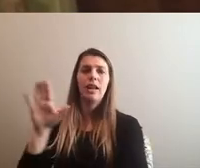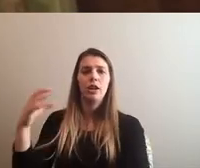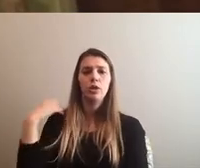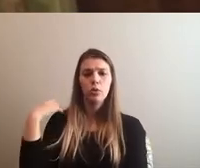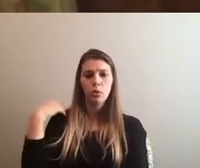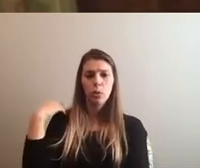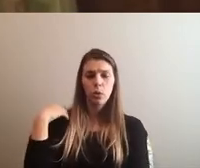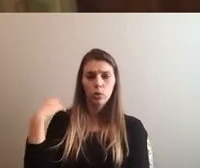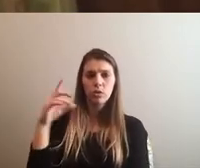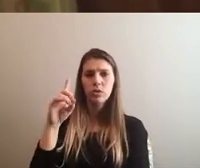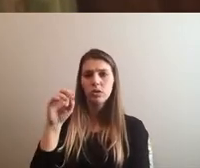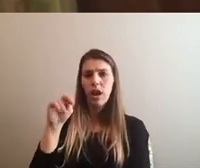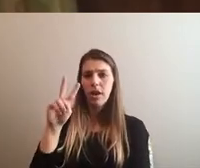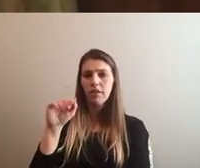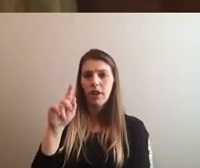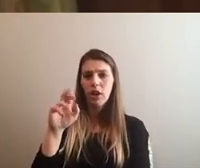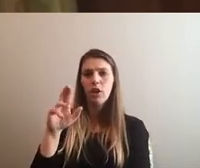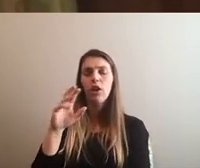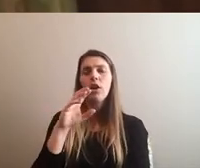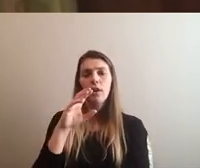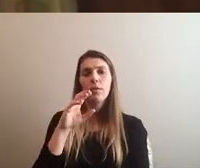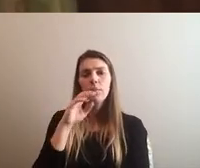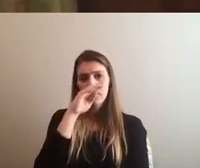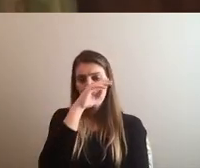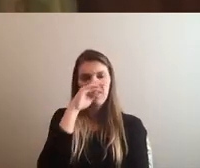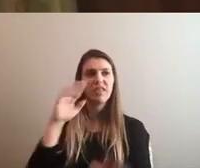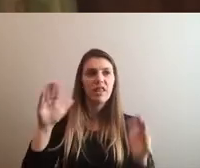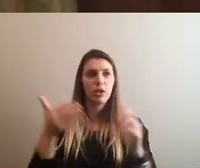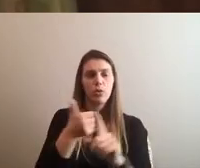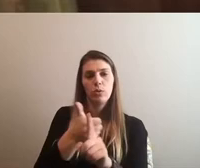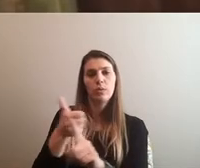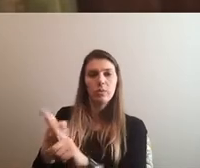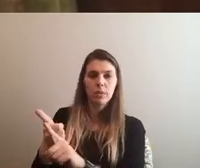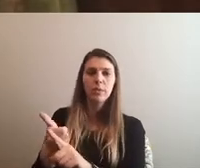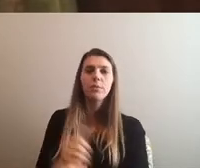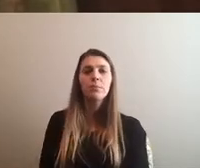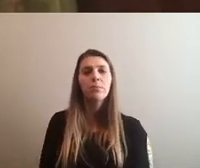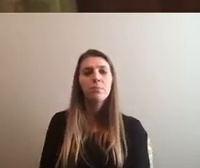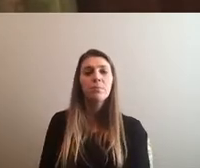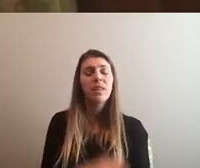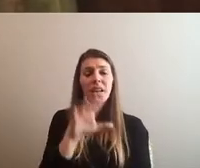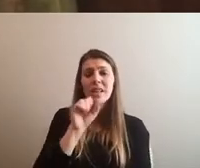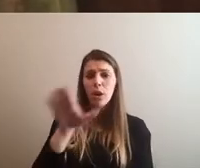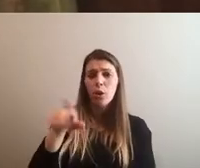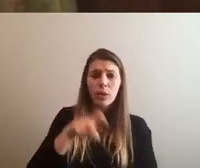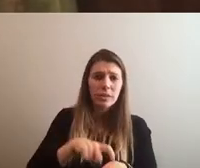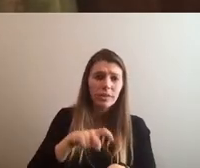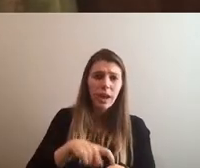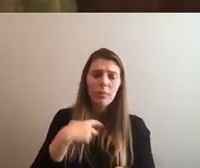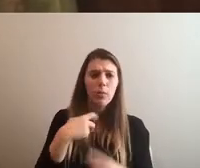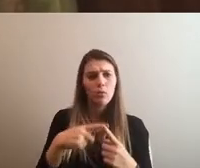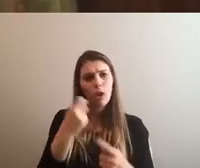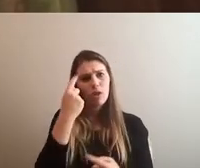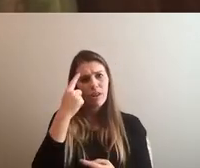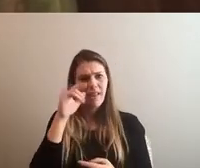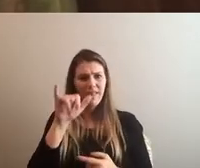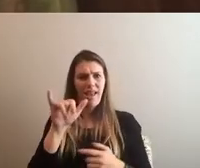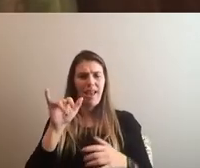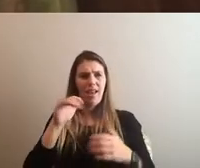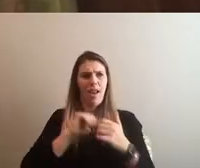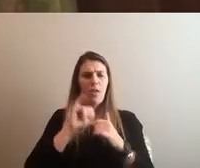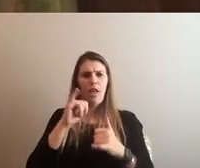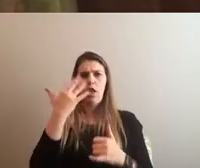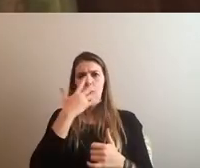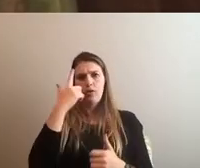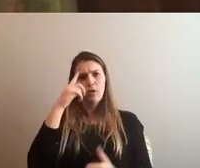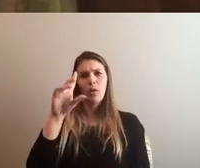Vader and home support Rosemary McKiernan to introduce themselves. And again, take your time because I want to understand how the dynamic ends up working for Derek.